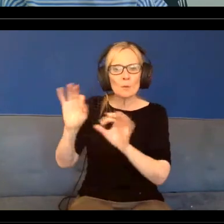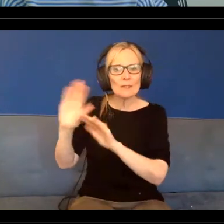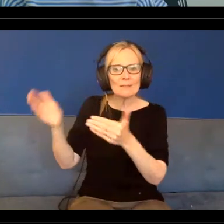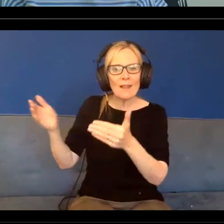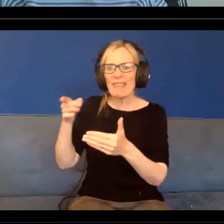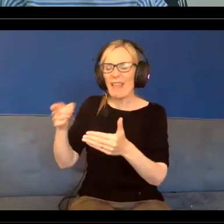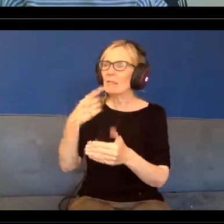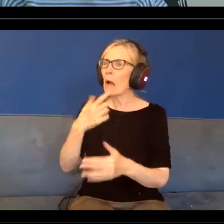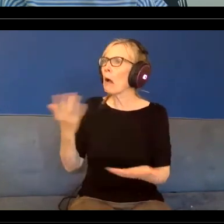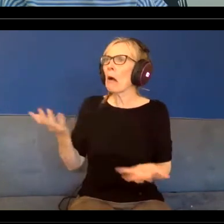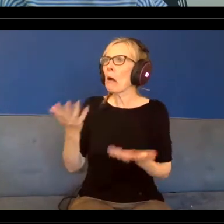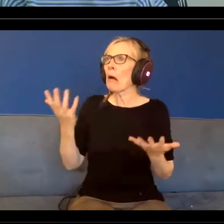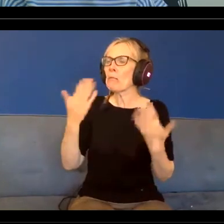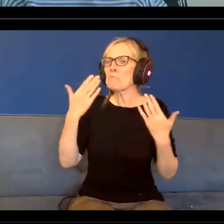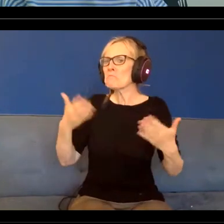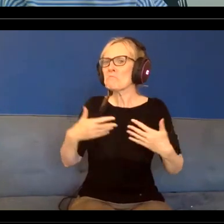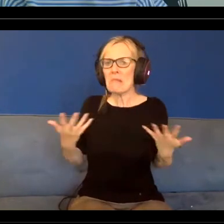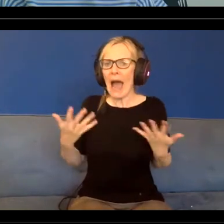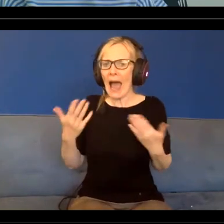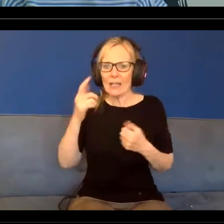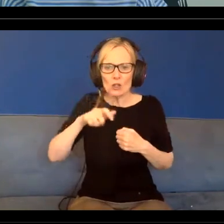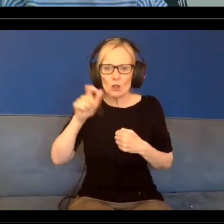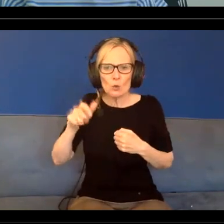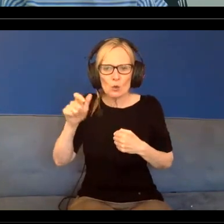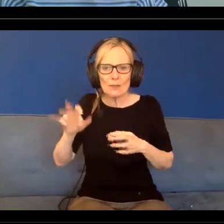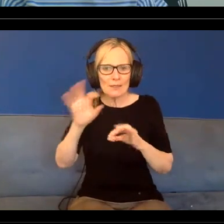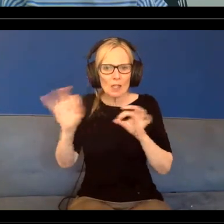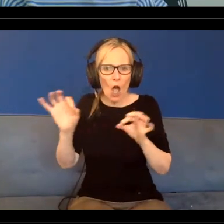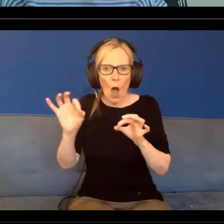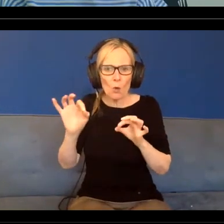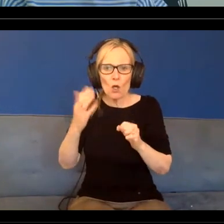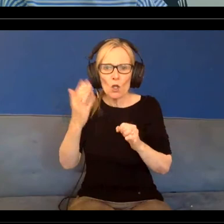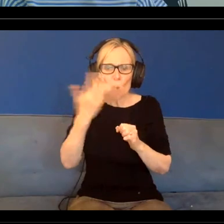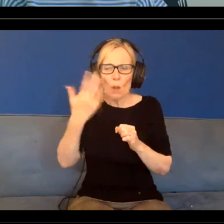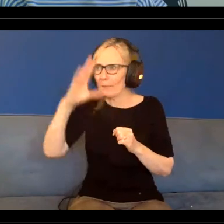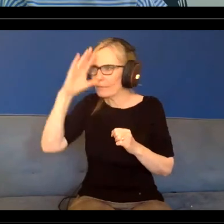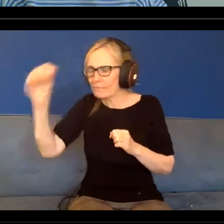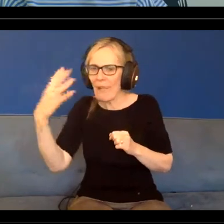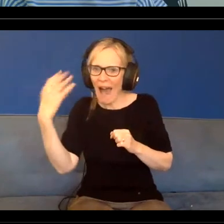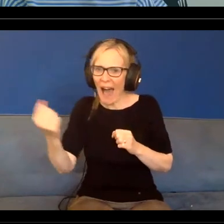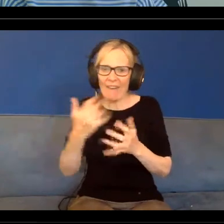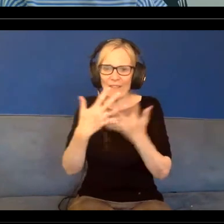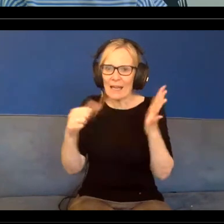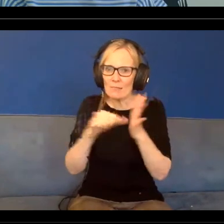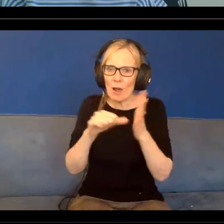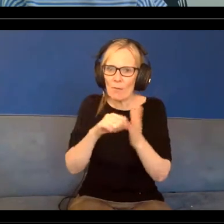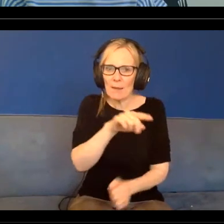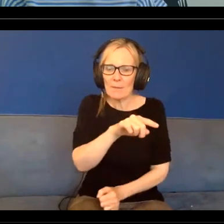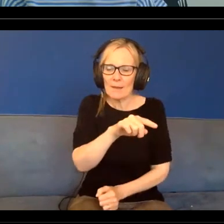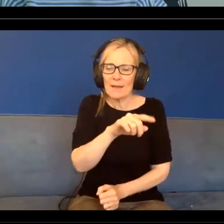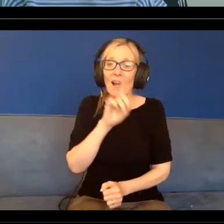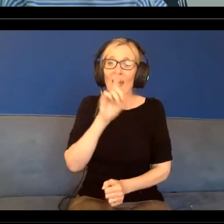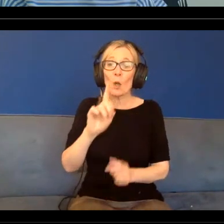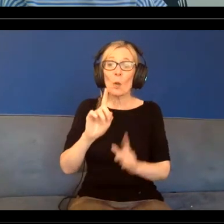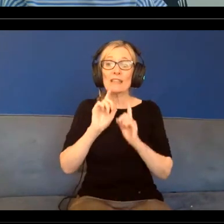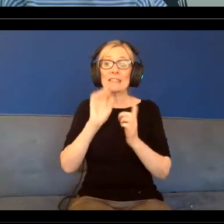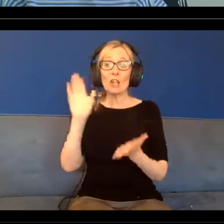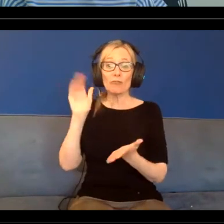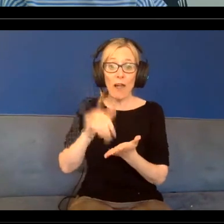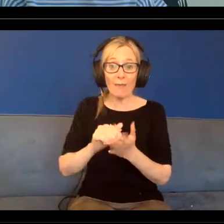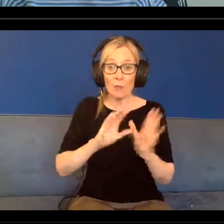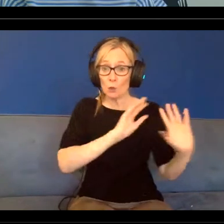students. The dialogue with schools just wasn't forthcoming towards the music service. So the teachers were arriving in September to teach the whole